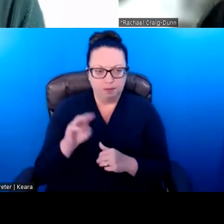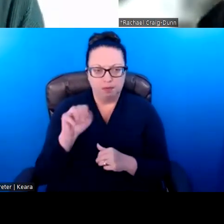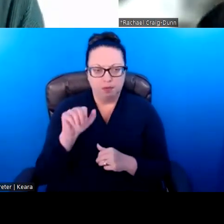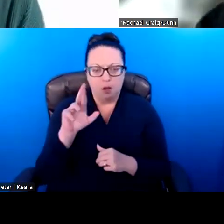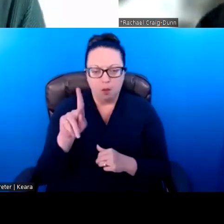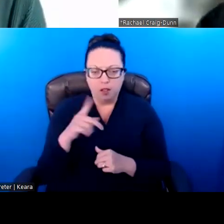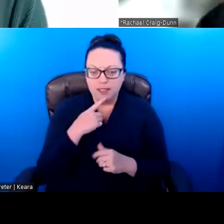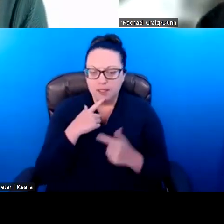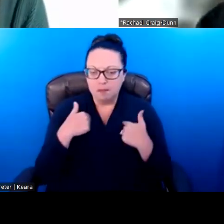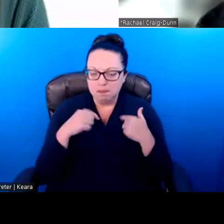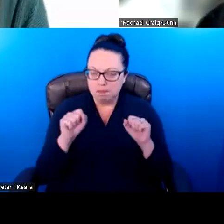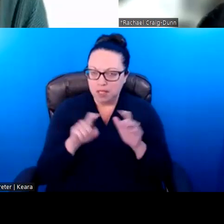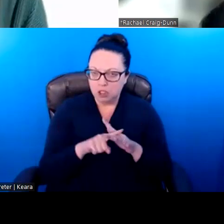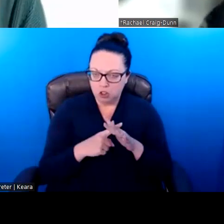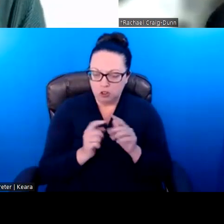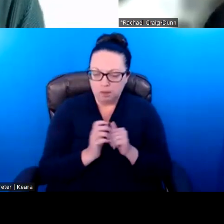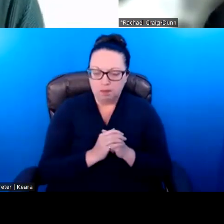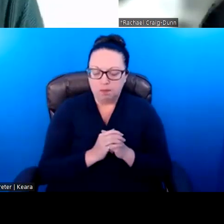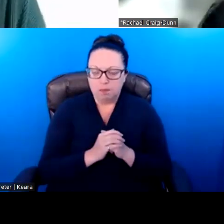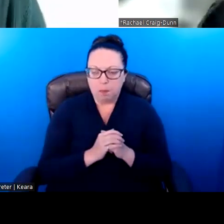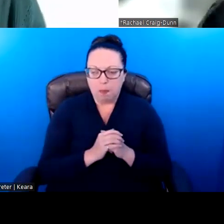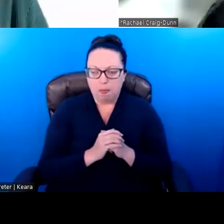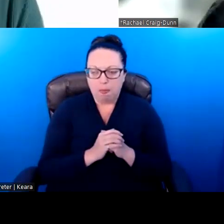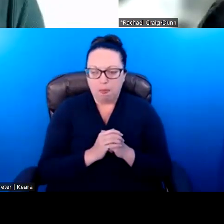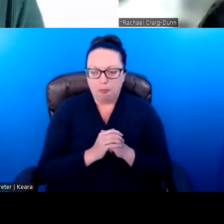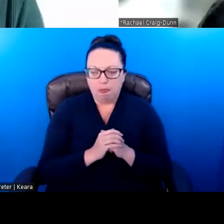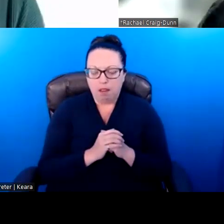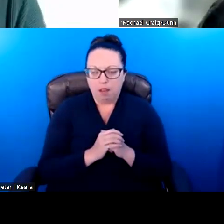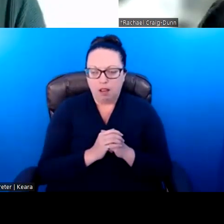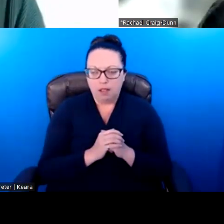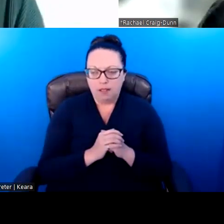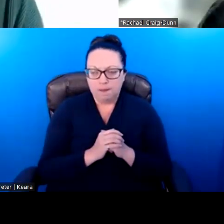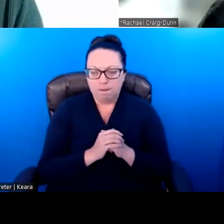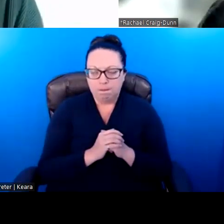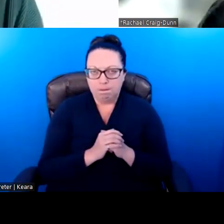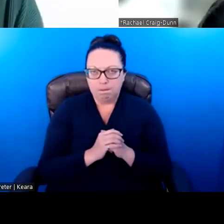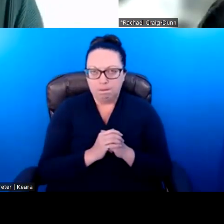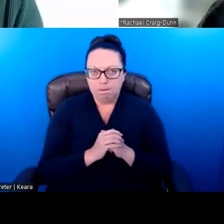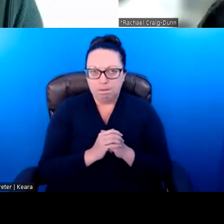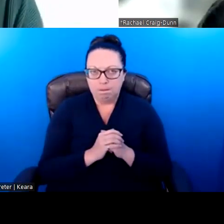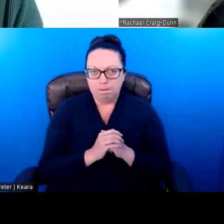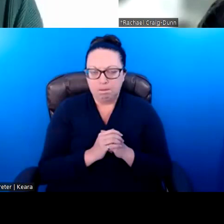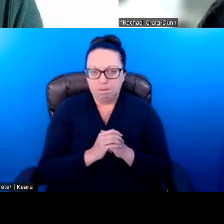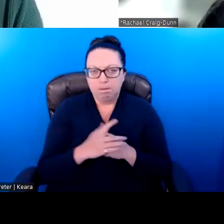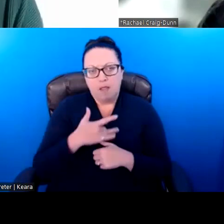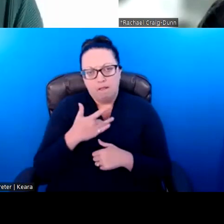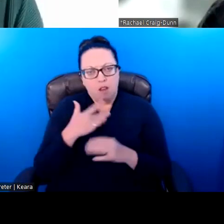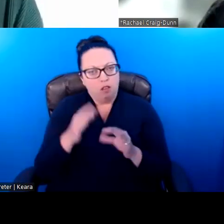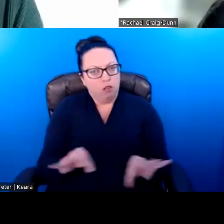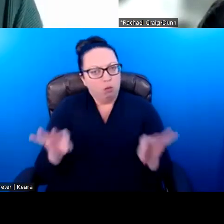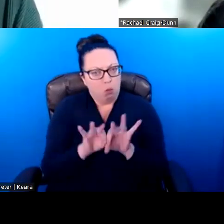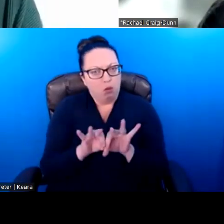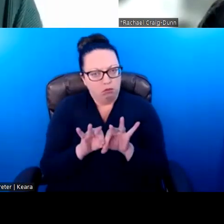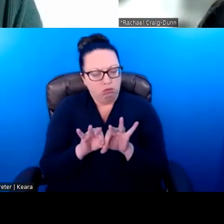I'll start. I mean, I think it's important as you go through the process of learning